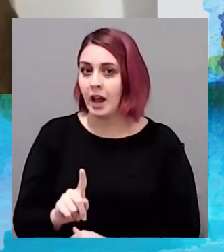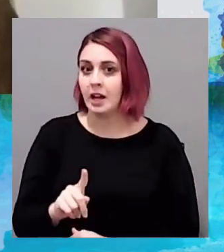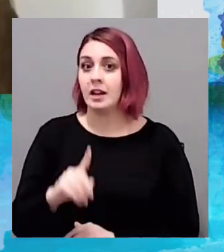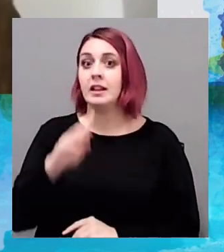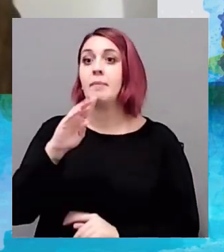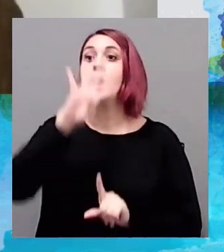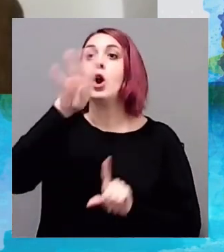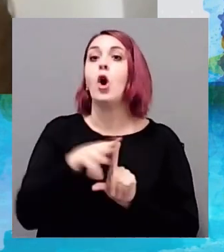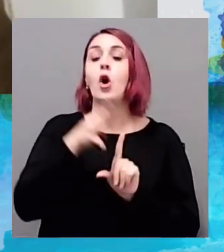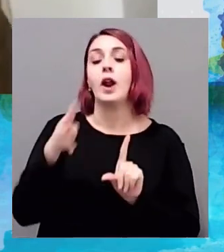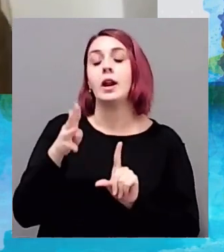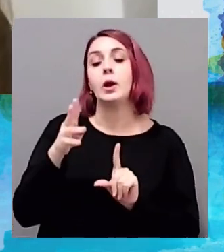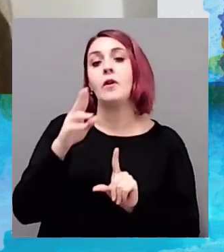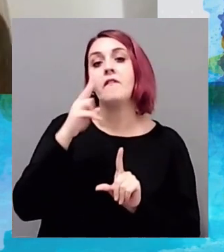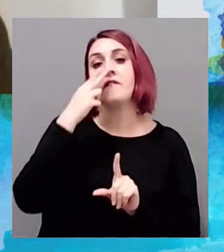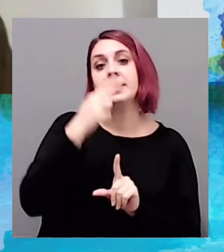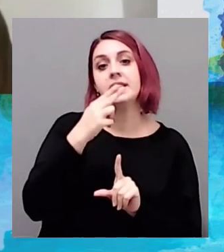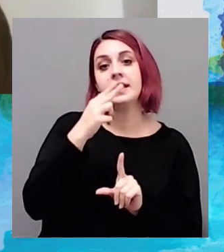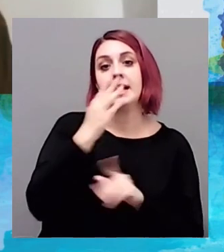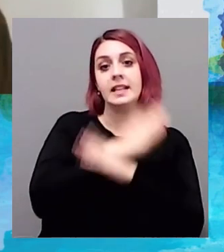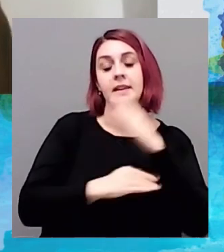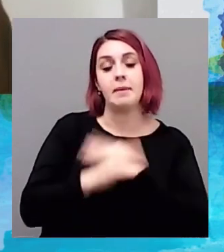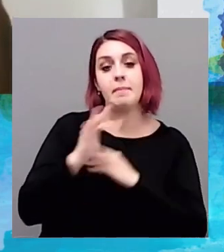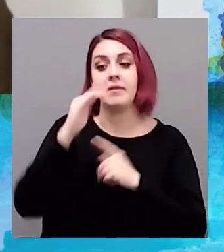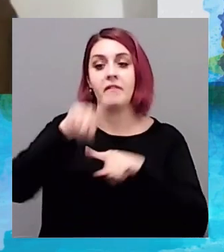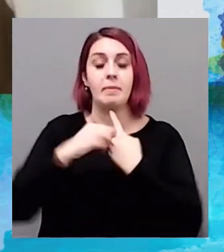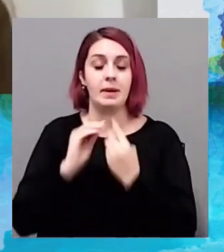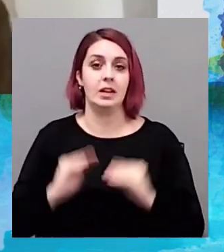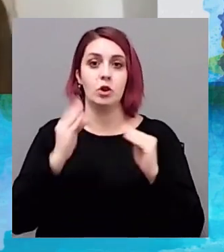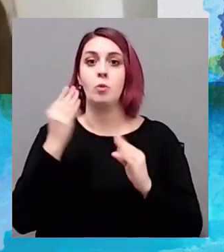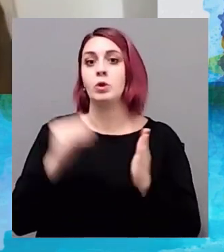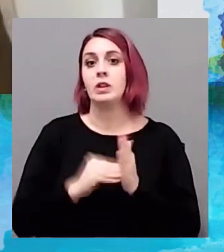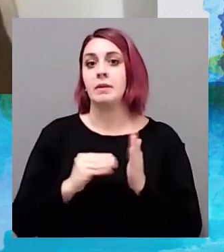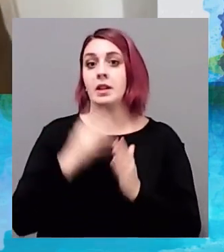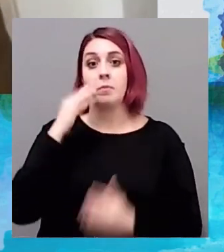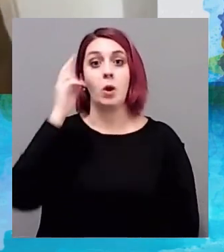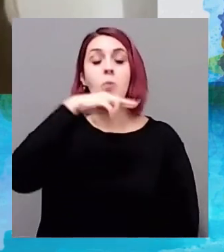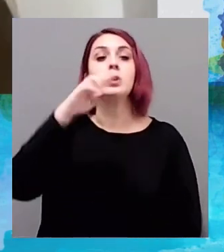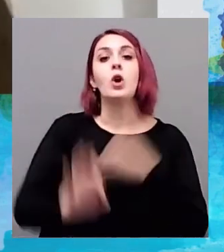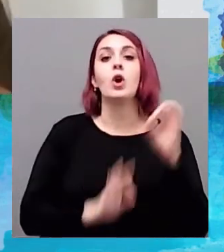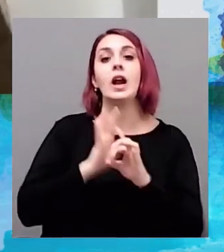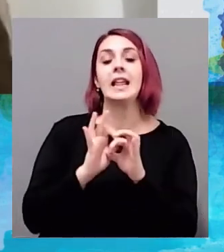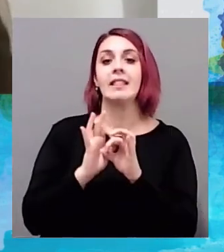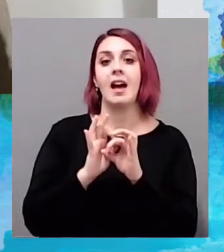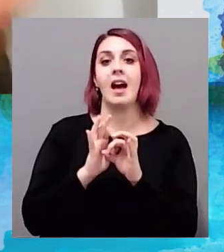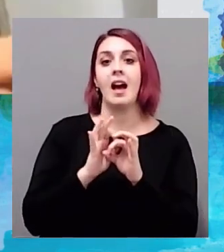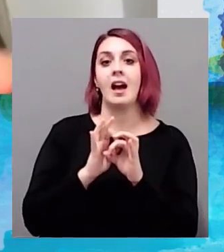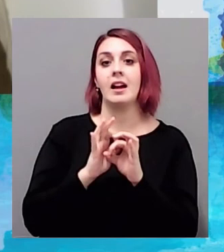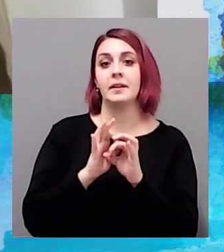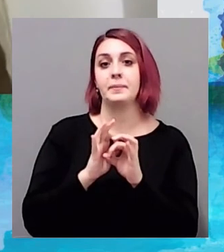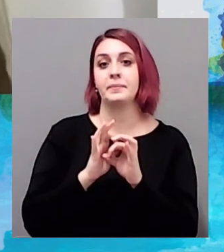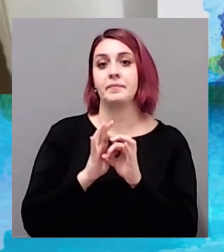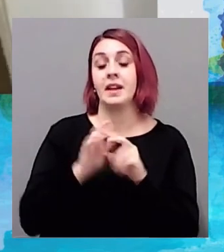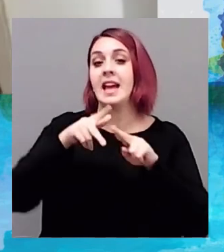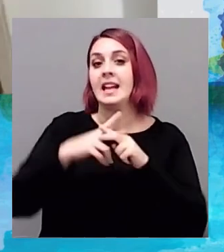There's different timetables for visits, especially for disabled people. Some or